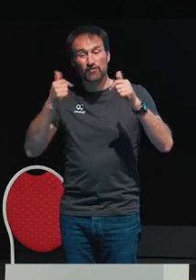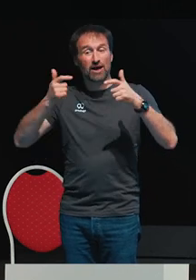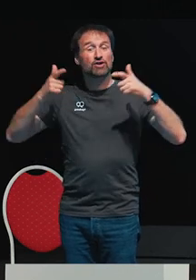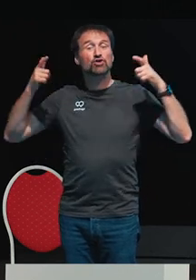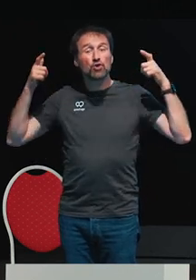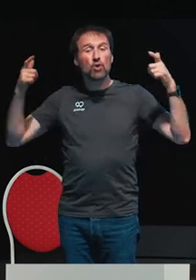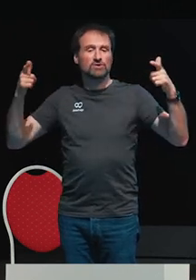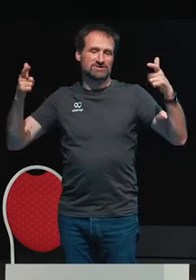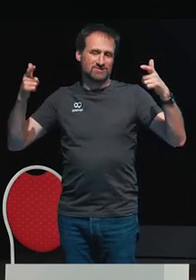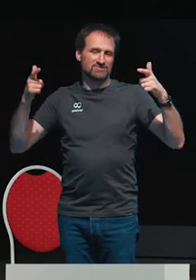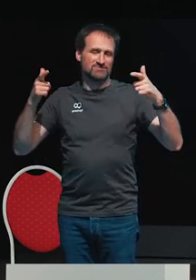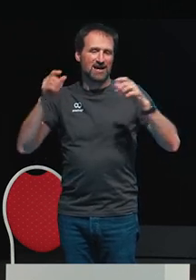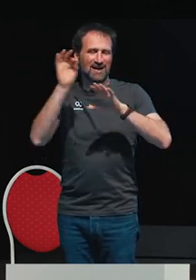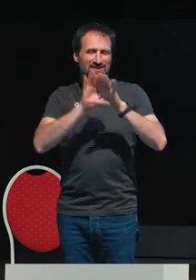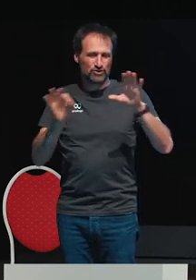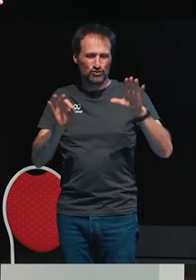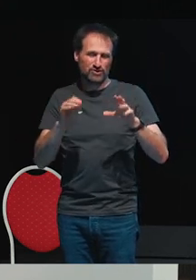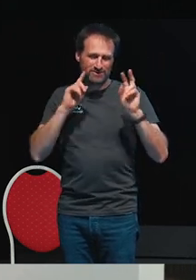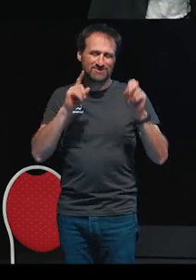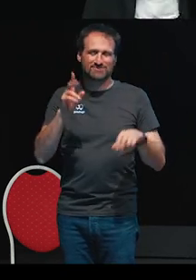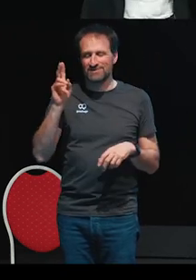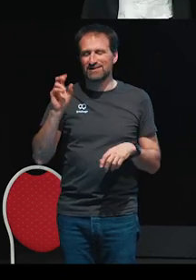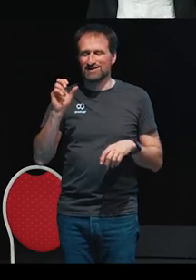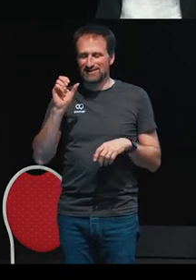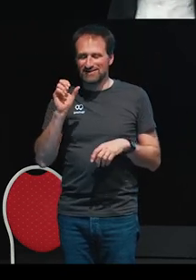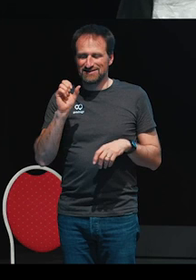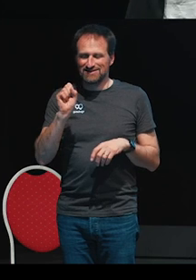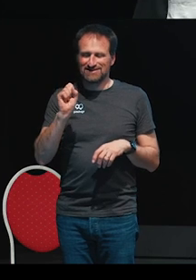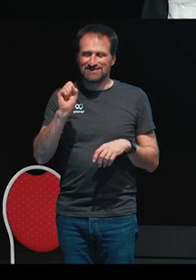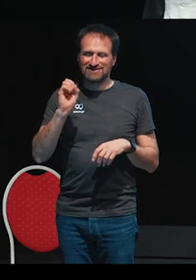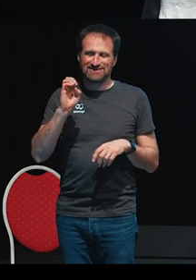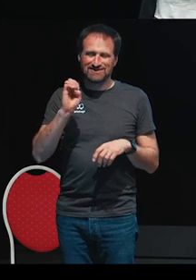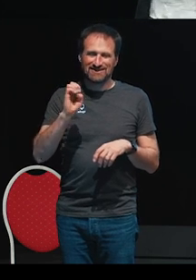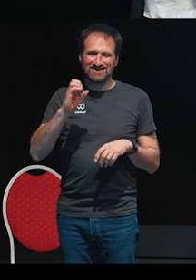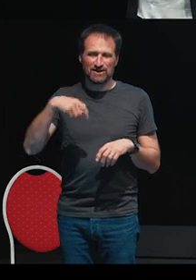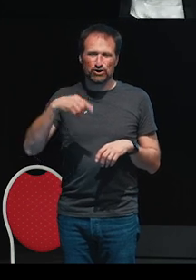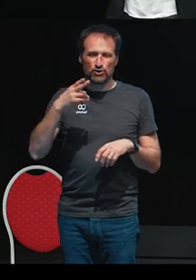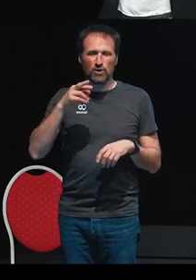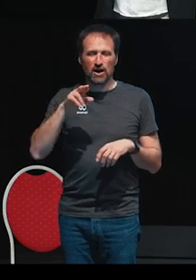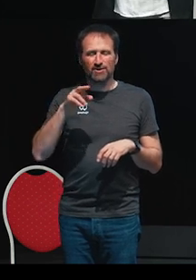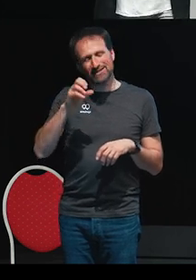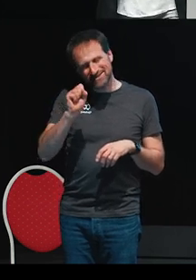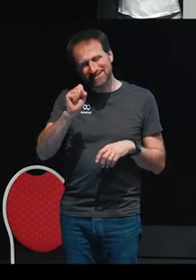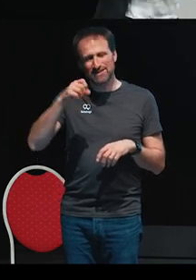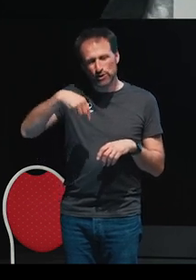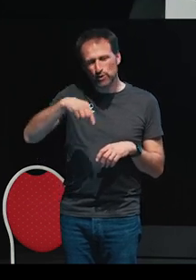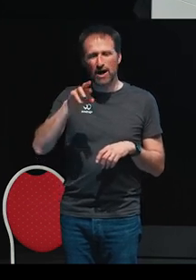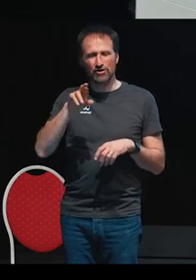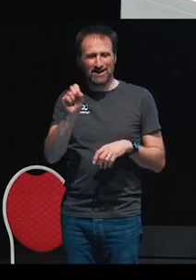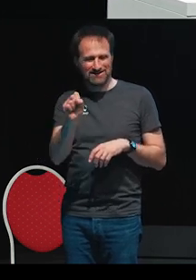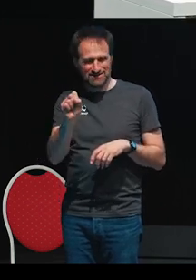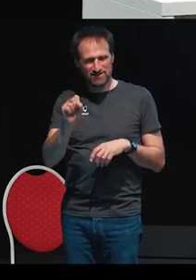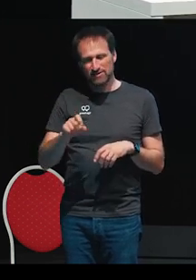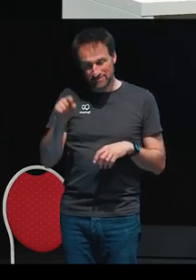called CQRS. You are welcome to look that. CQRS is all about separating write side